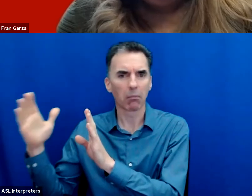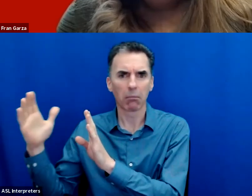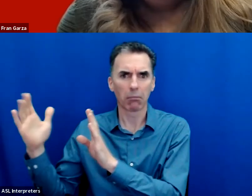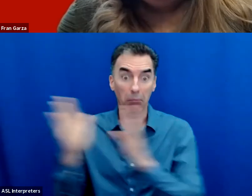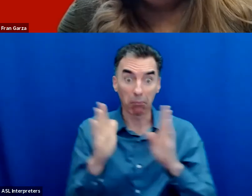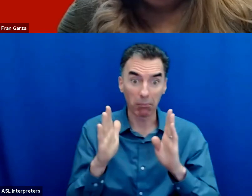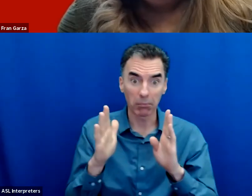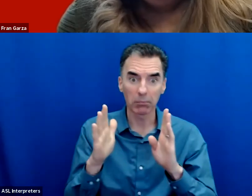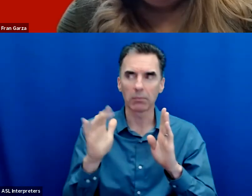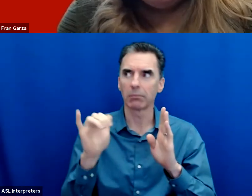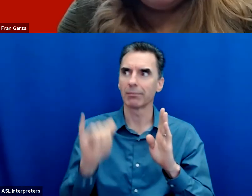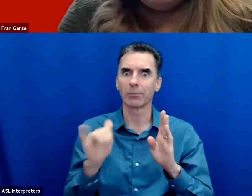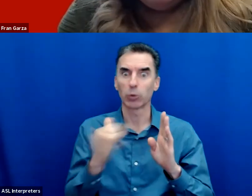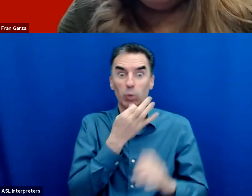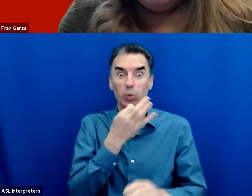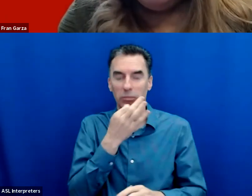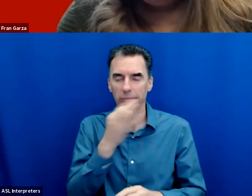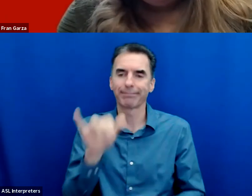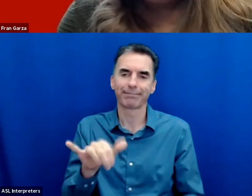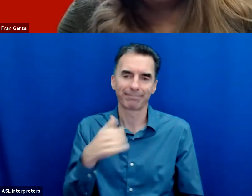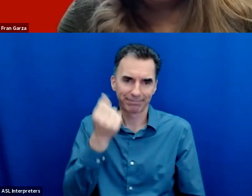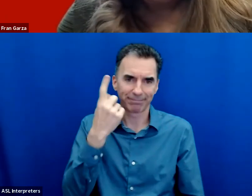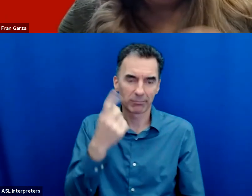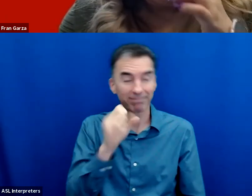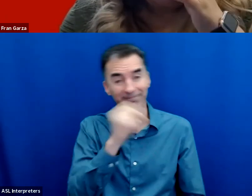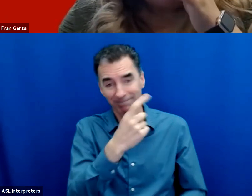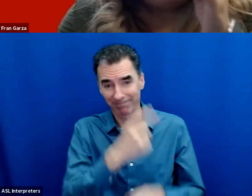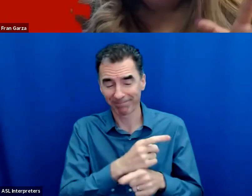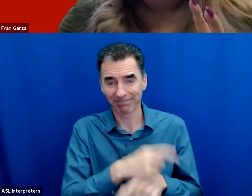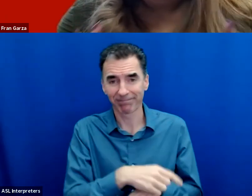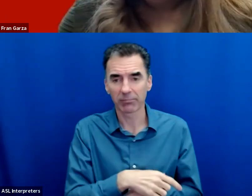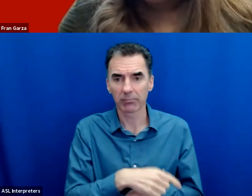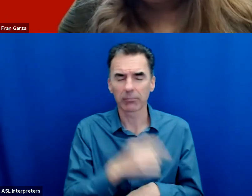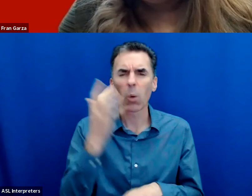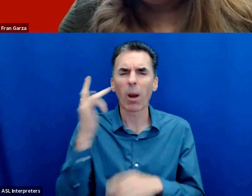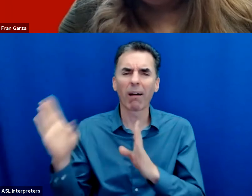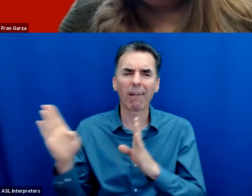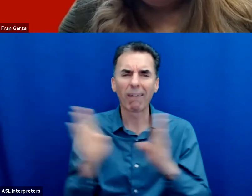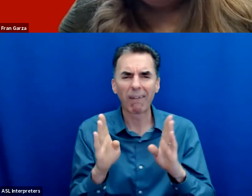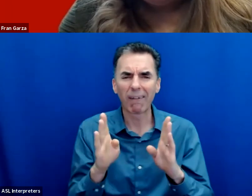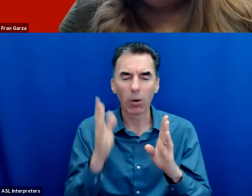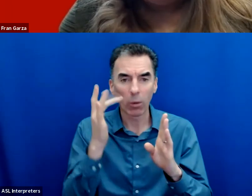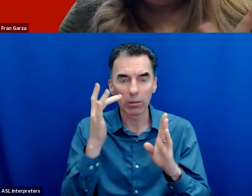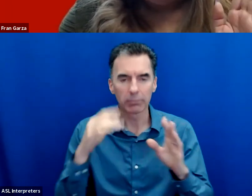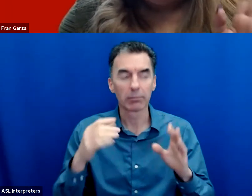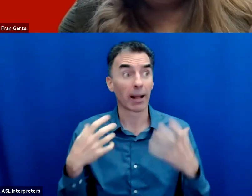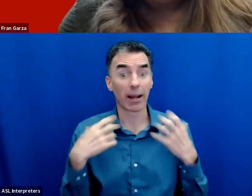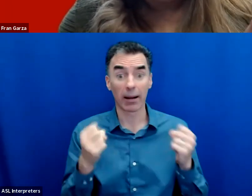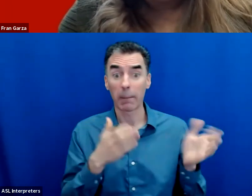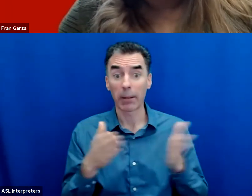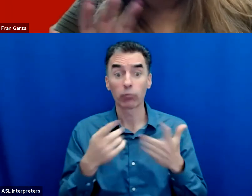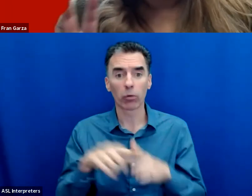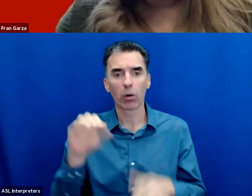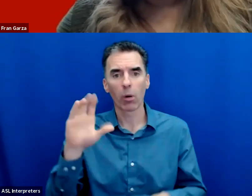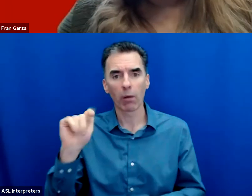up ASAP. Yes. Thank you. Yes, and the reasoning is because it's going to be tricky, but our health plans run